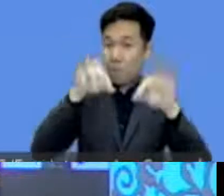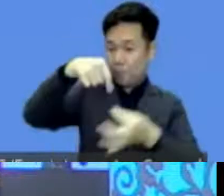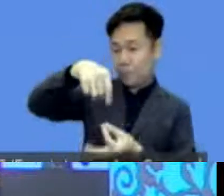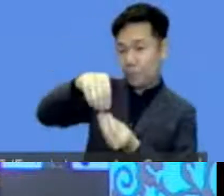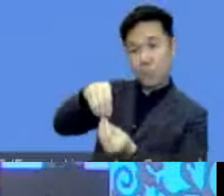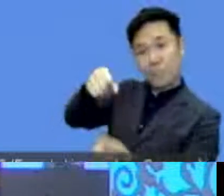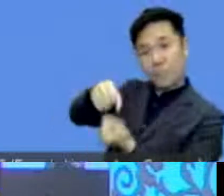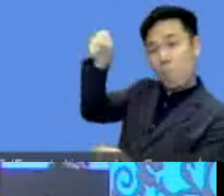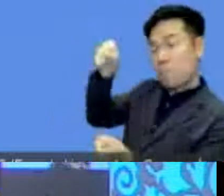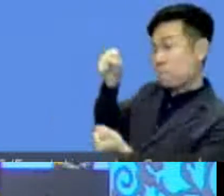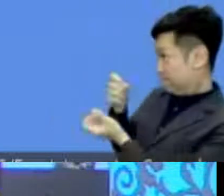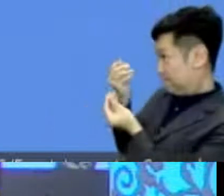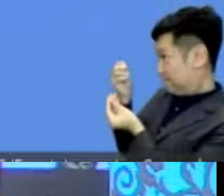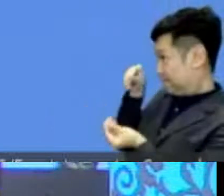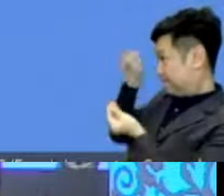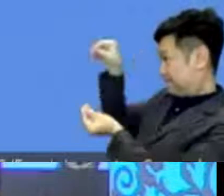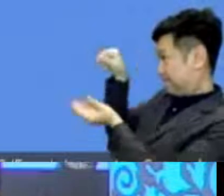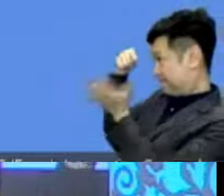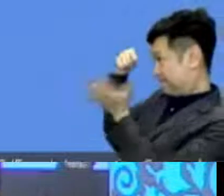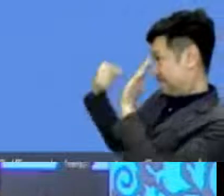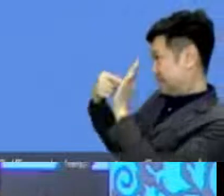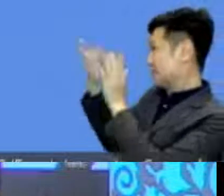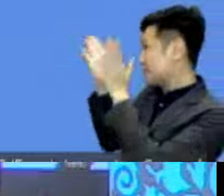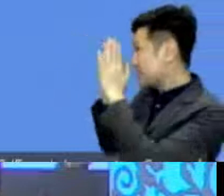a hold through Destiny for Let.